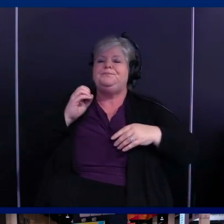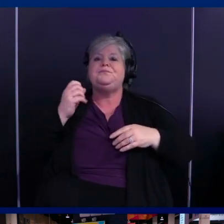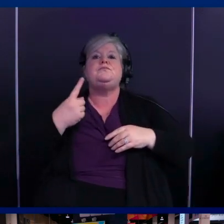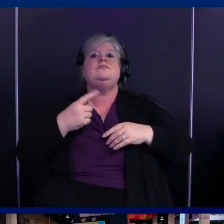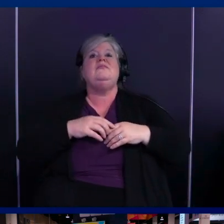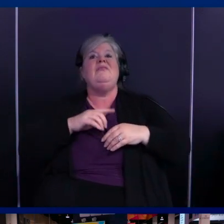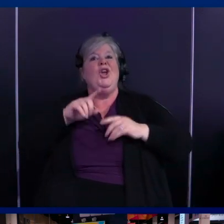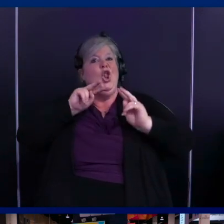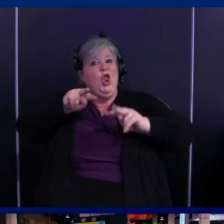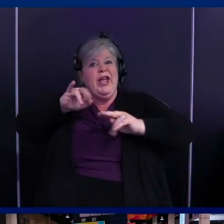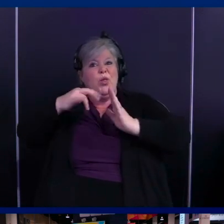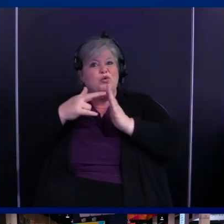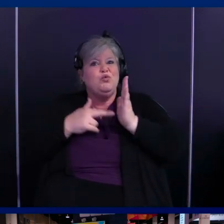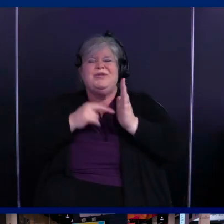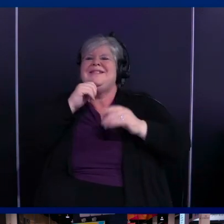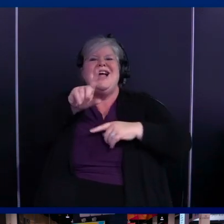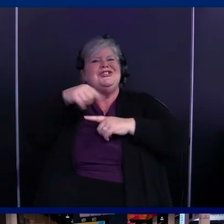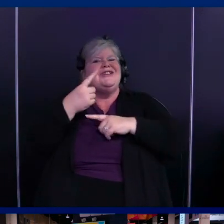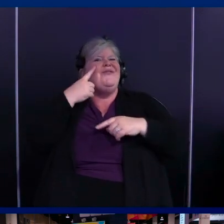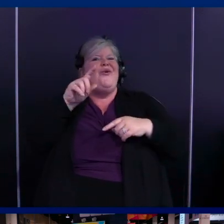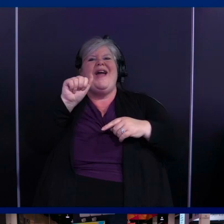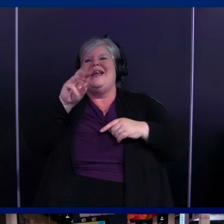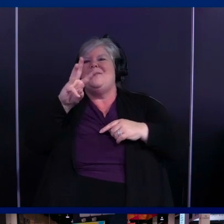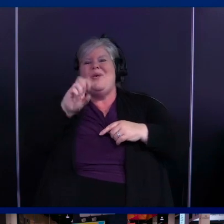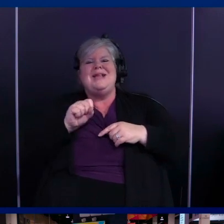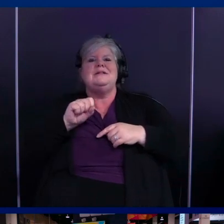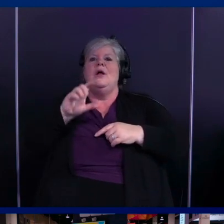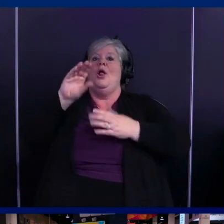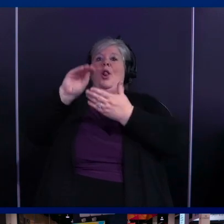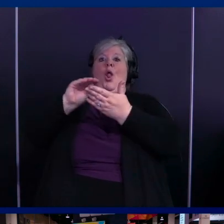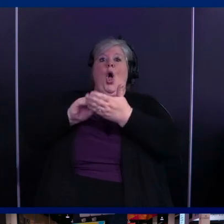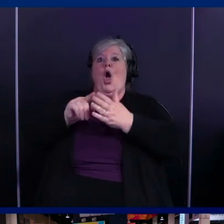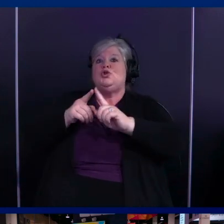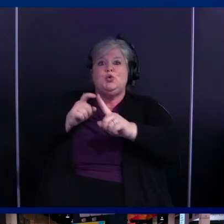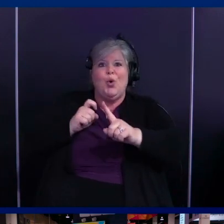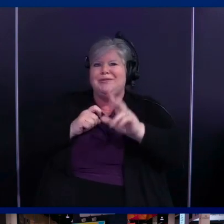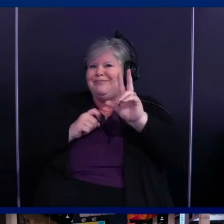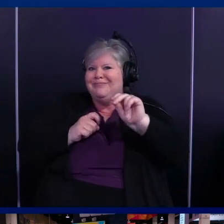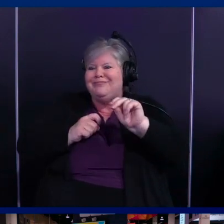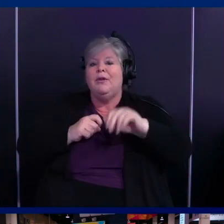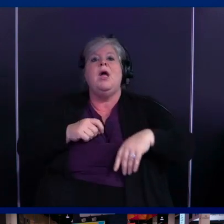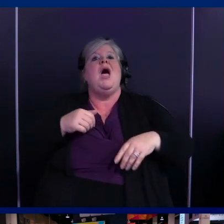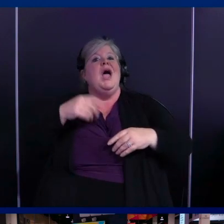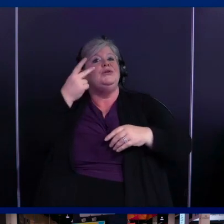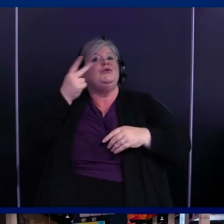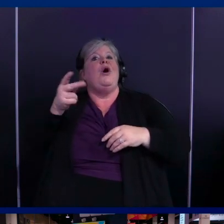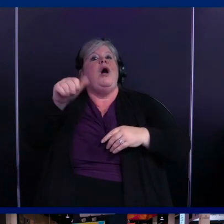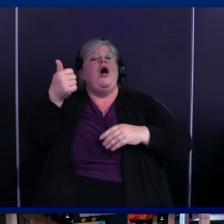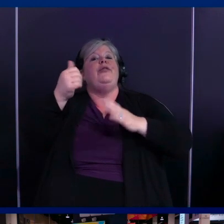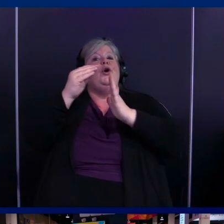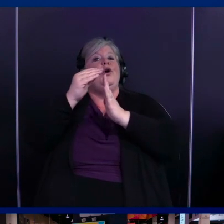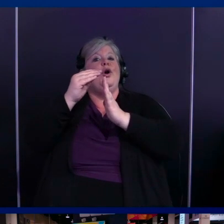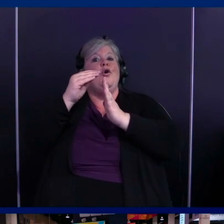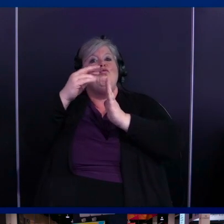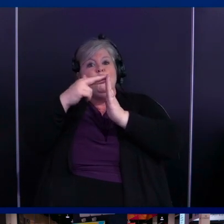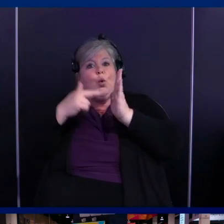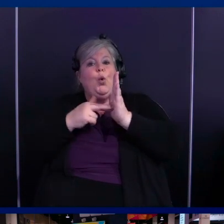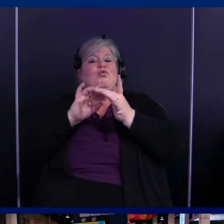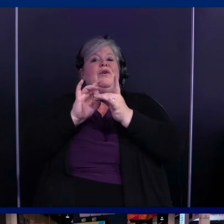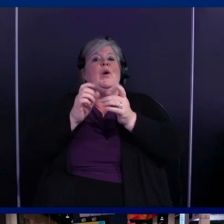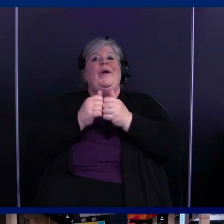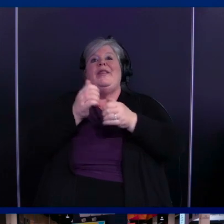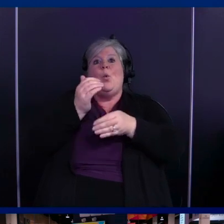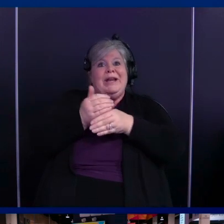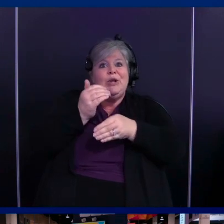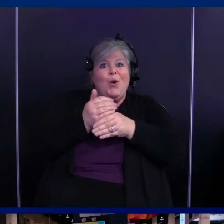these aren't just for AWS like log sources. Like I even saw a rule for Windows,